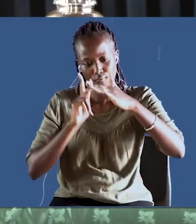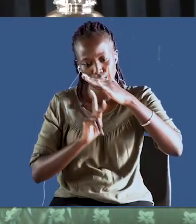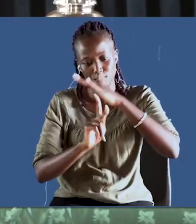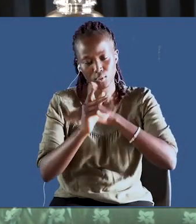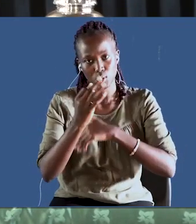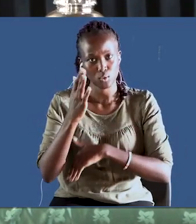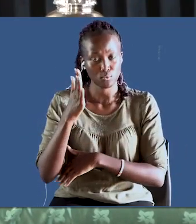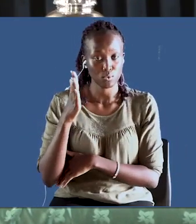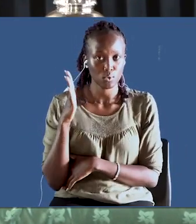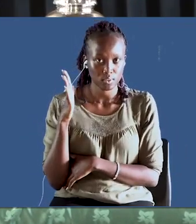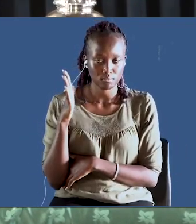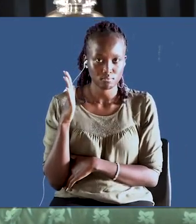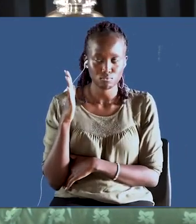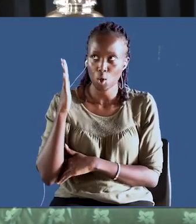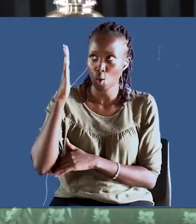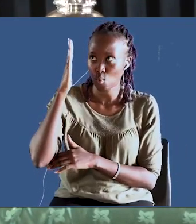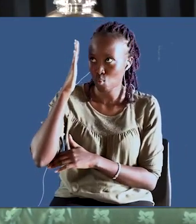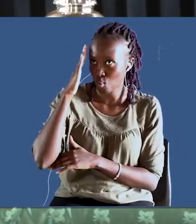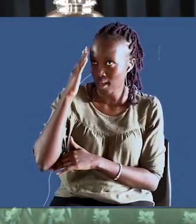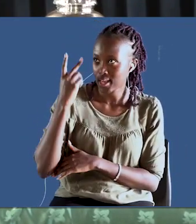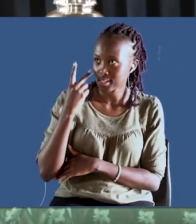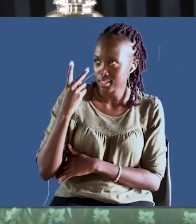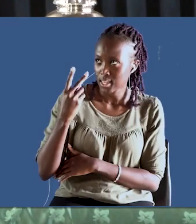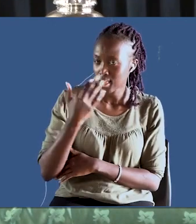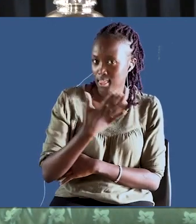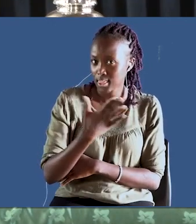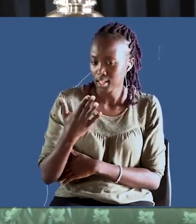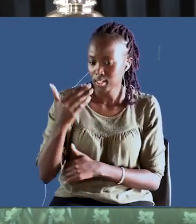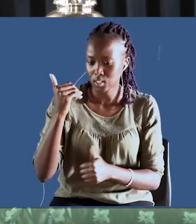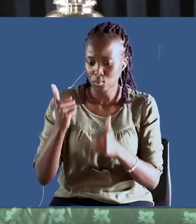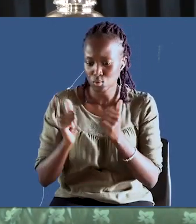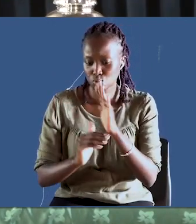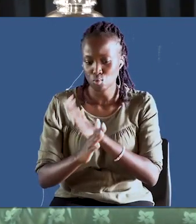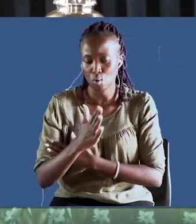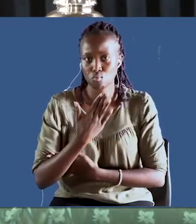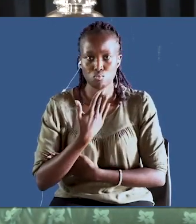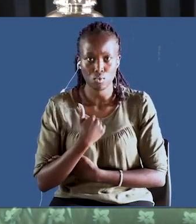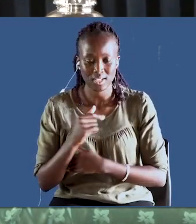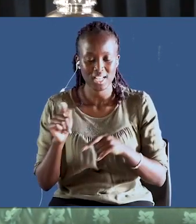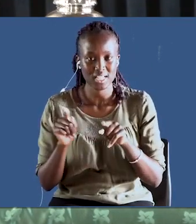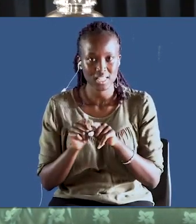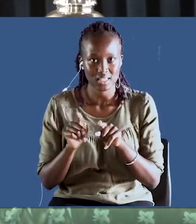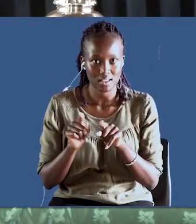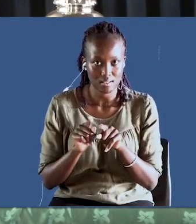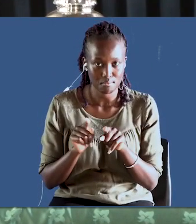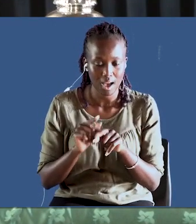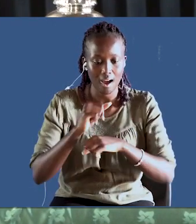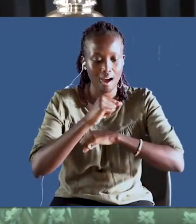seeing the very precious things that the Lord sees and beholding the things that matter to